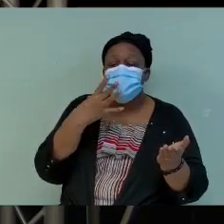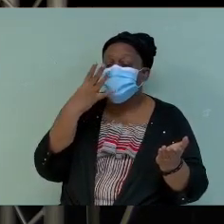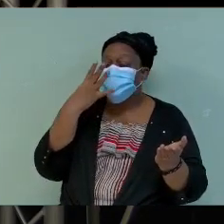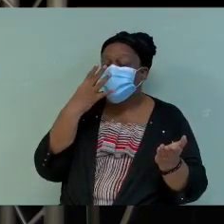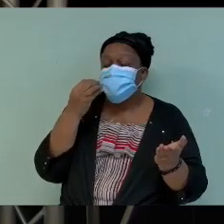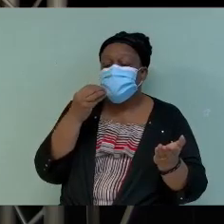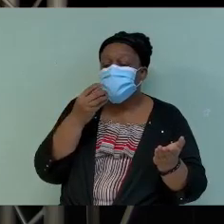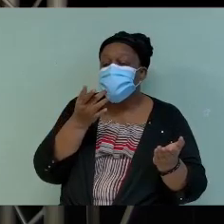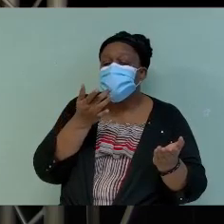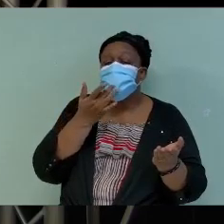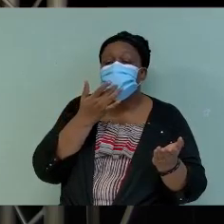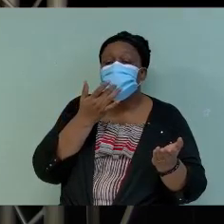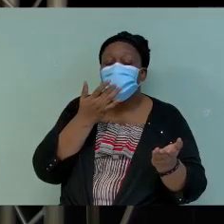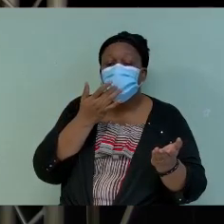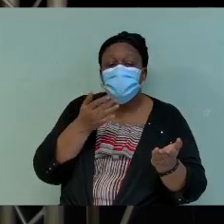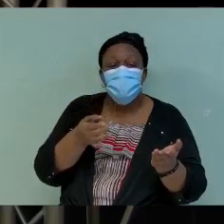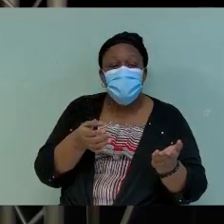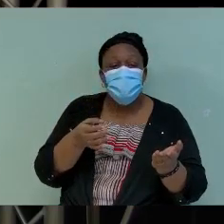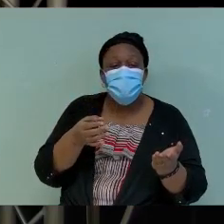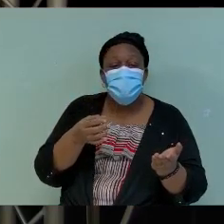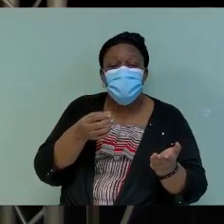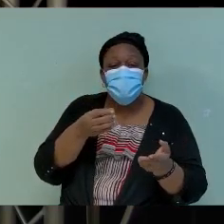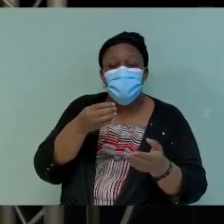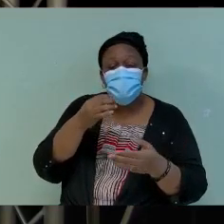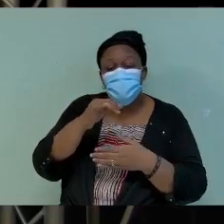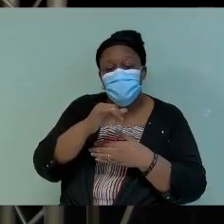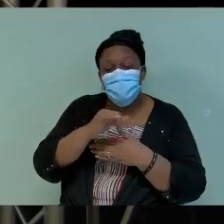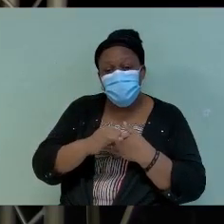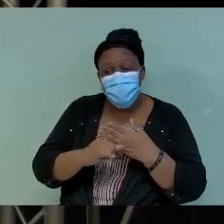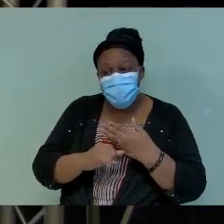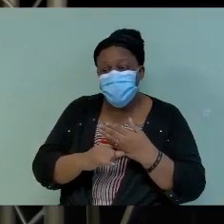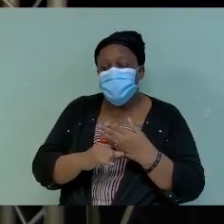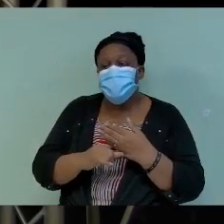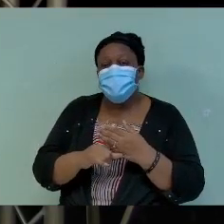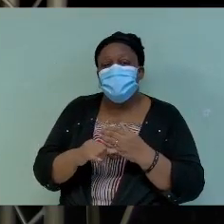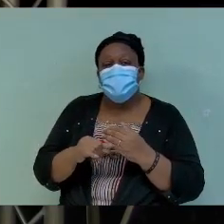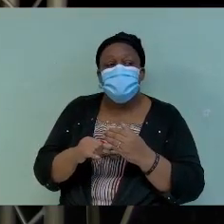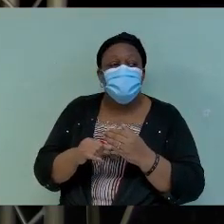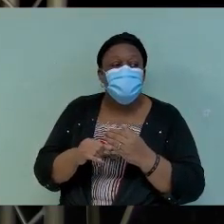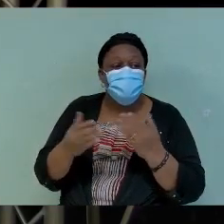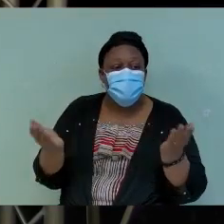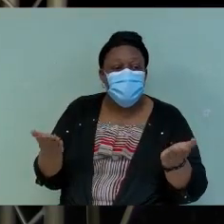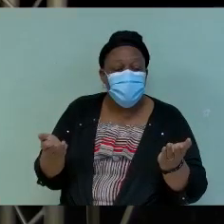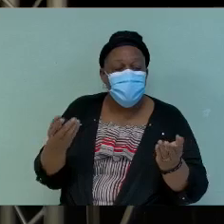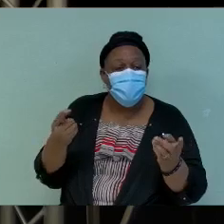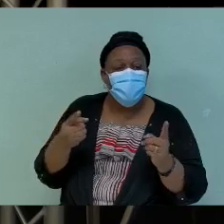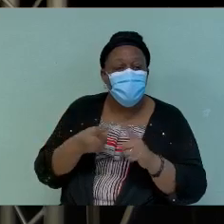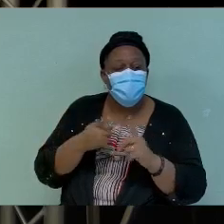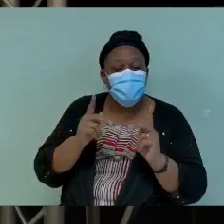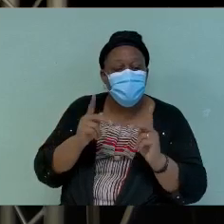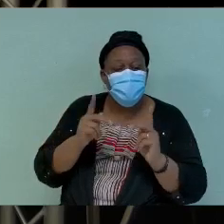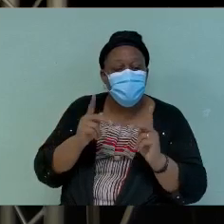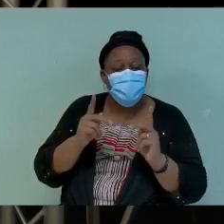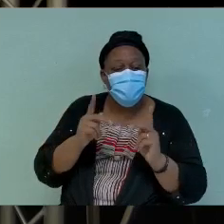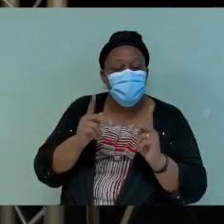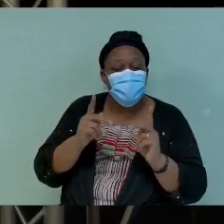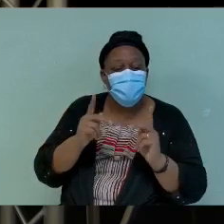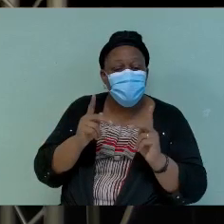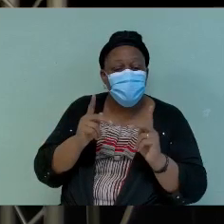and seconds. So thank you again. And finally, I want to remind persons that